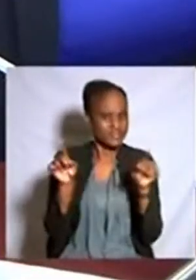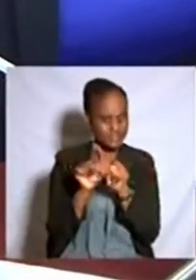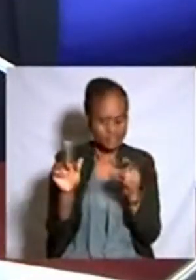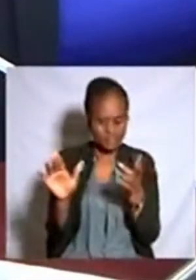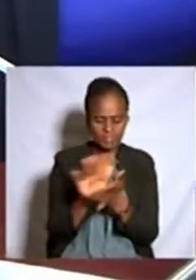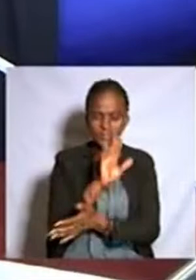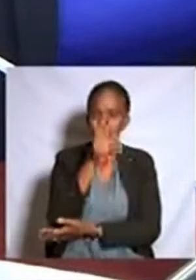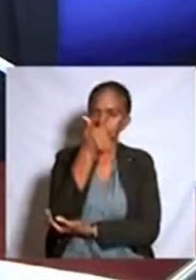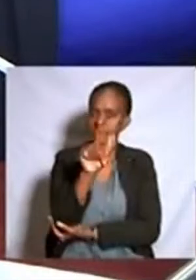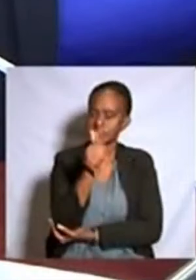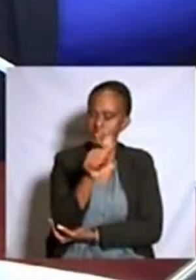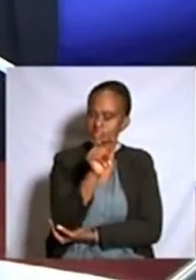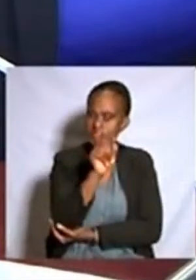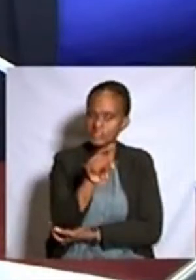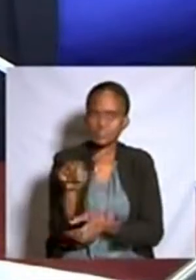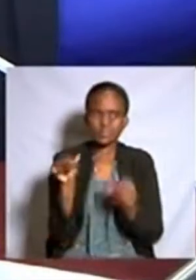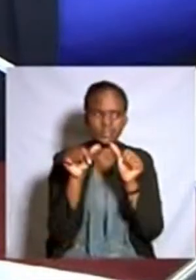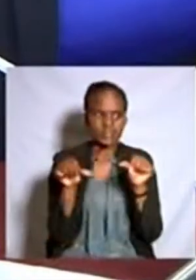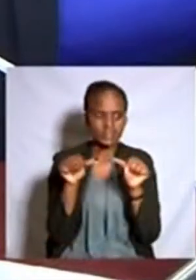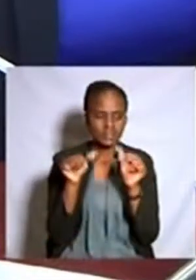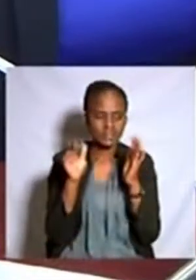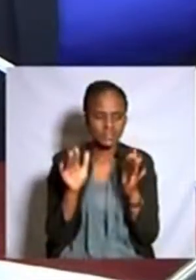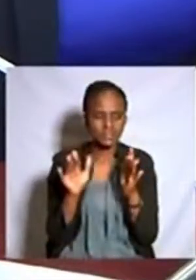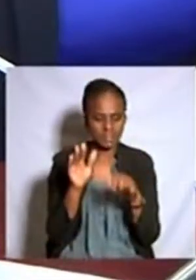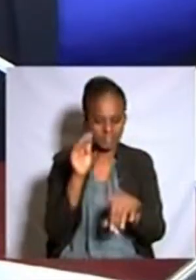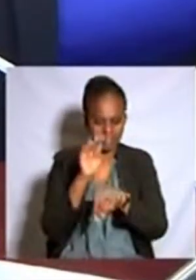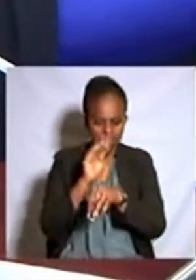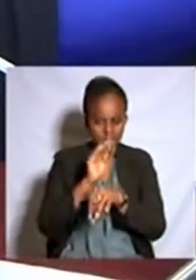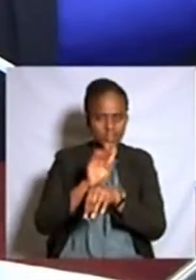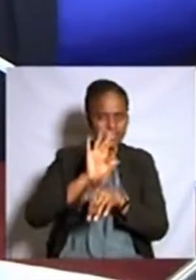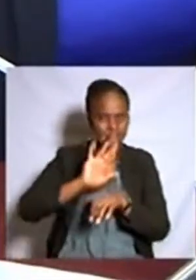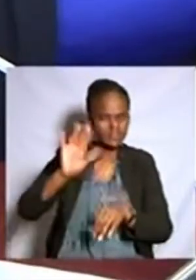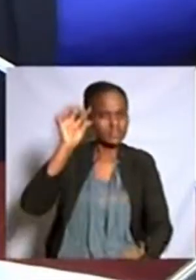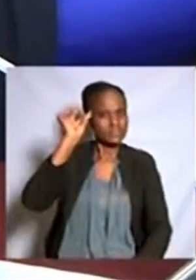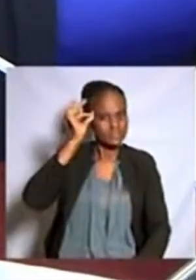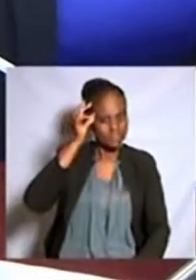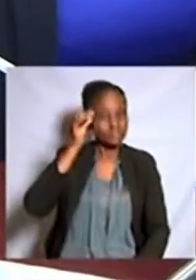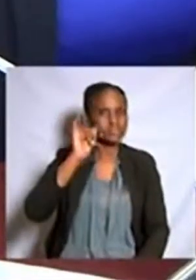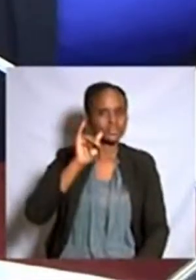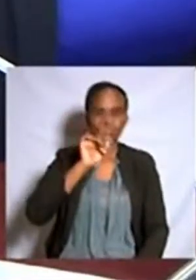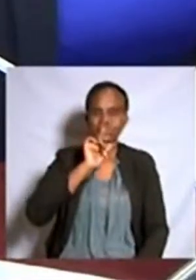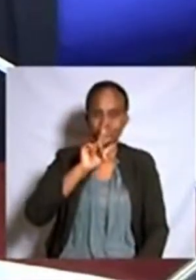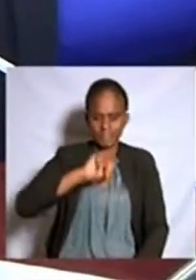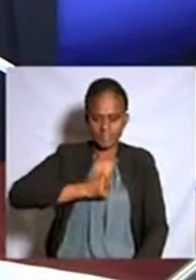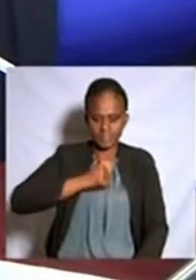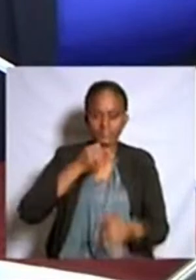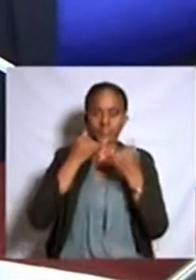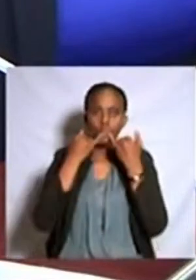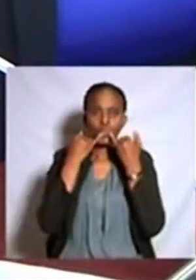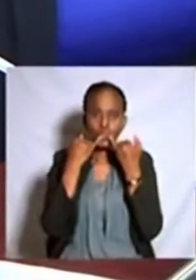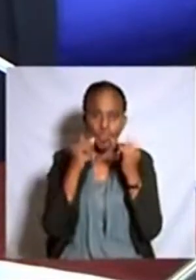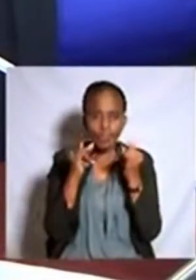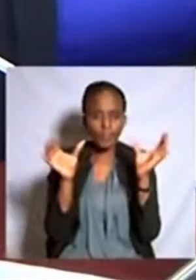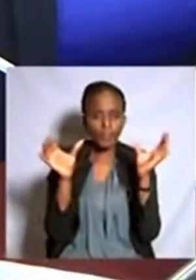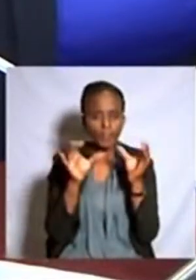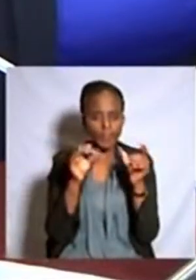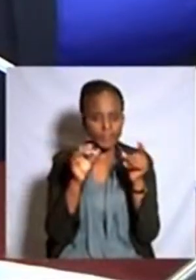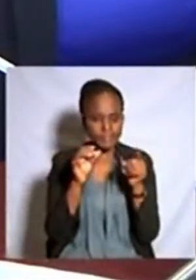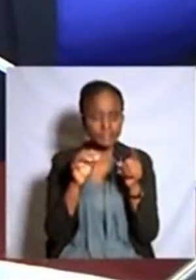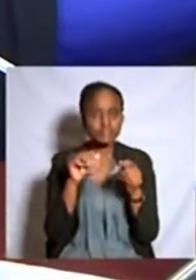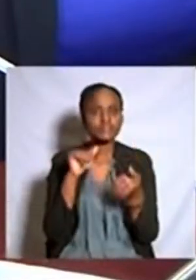10. The auditor's comment has been noted. We wish to inform the committee that the cause of